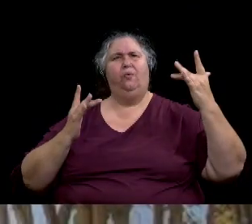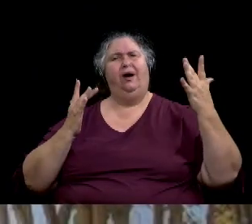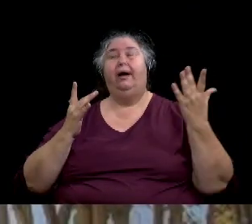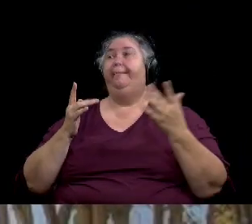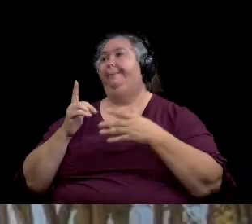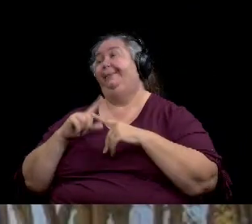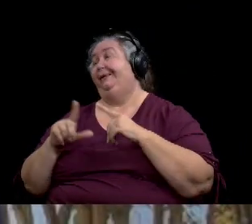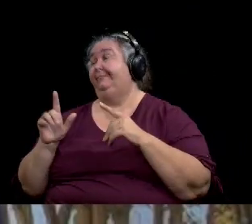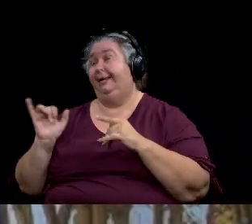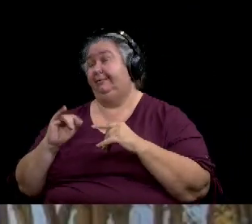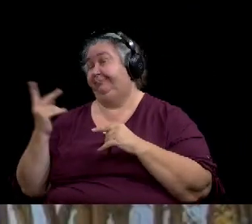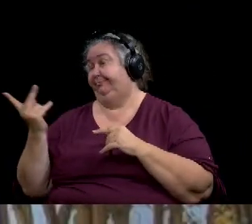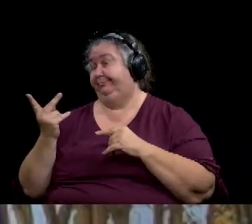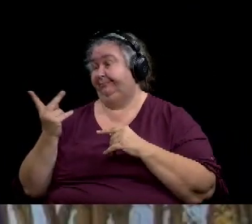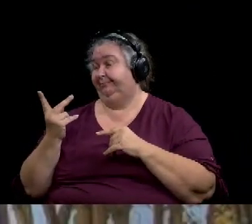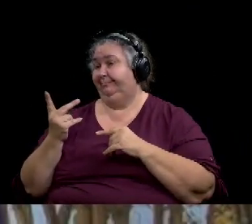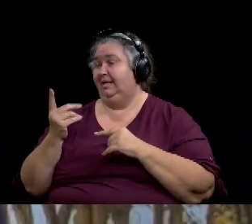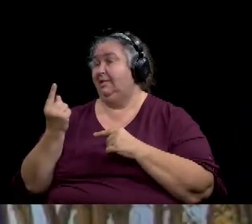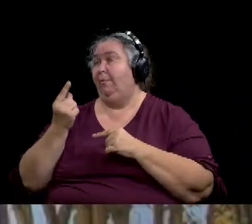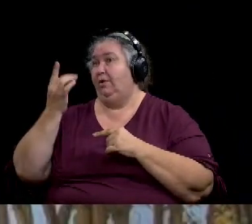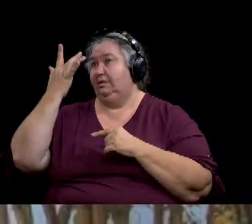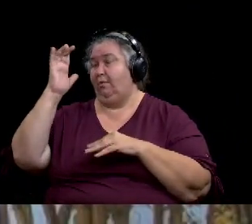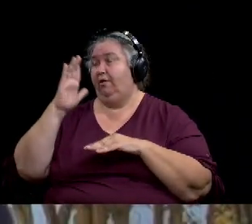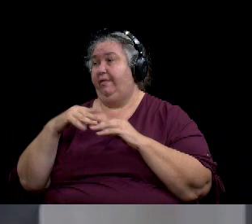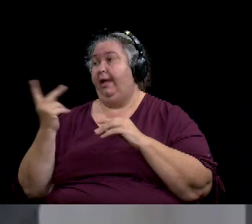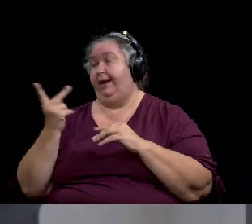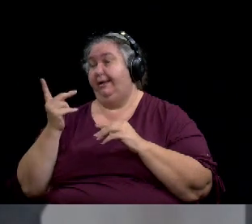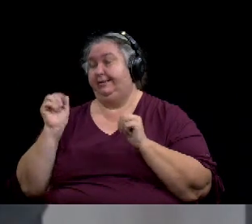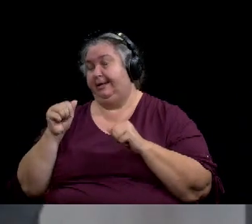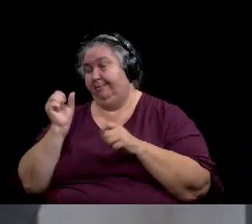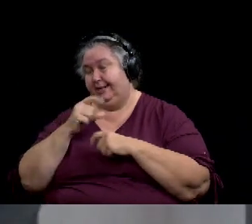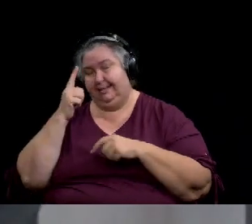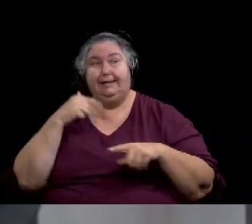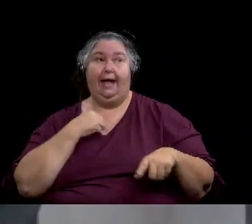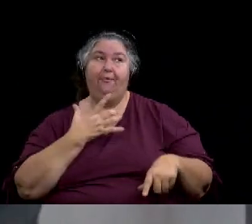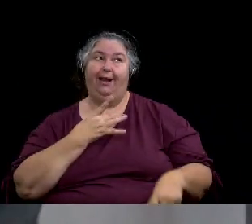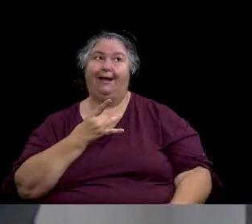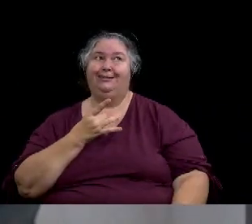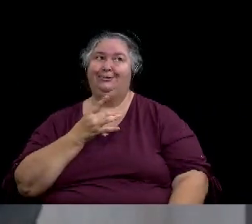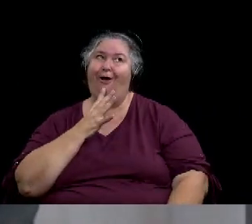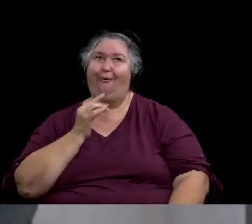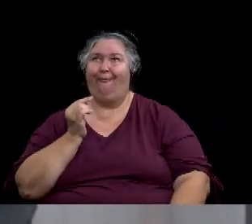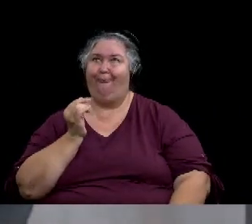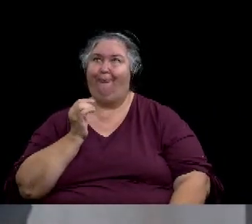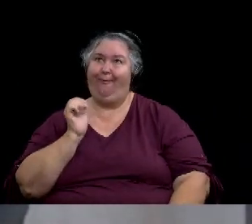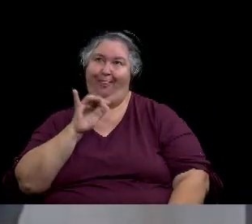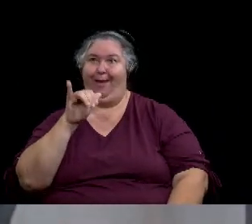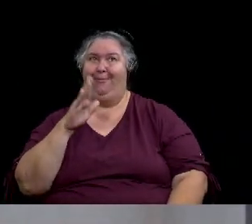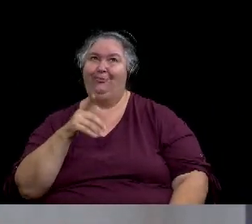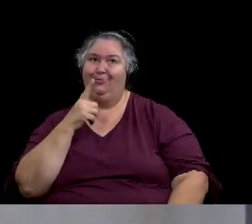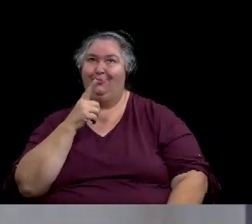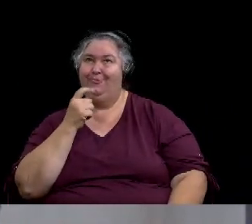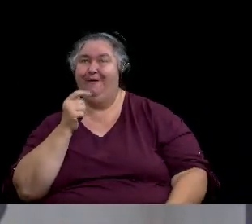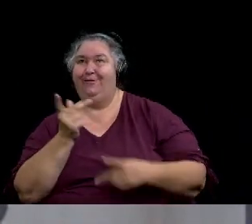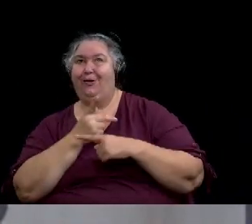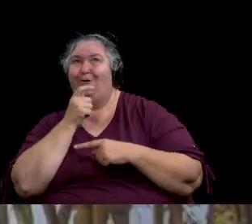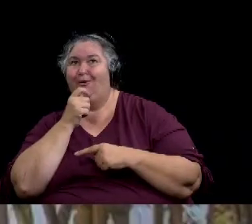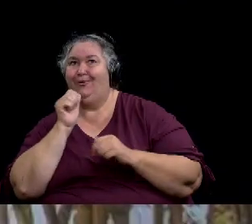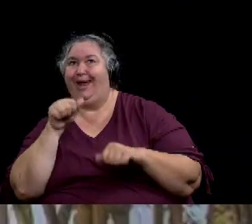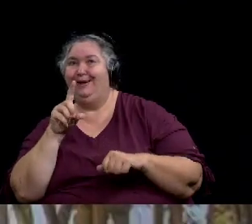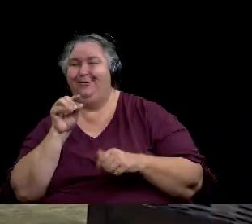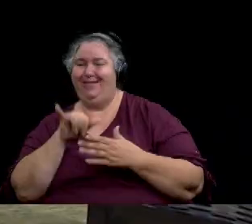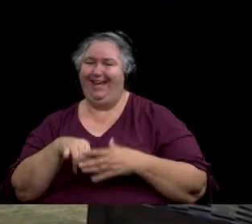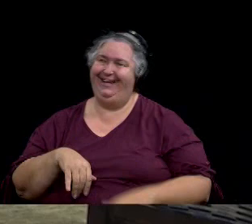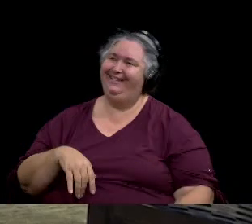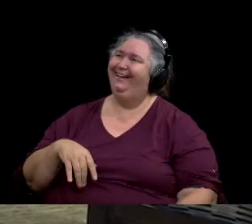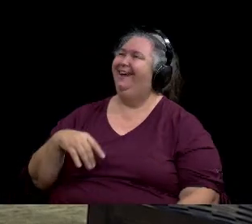than you and I probably figured out that it makes sense for some reason. Yeah, I'd like to talk to them when they figure out who it is. I have one